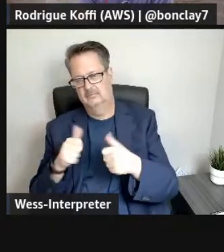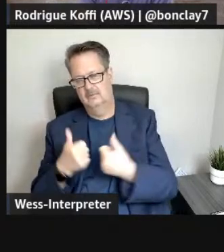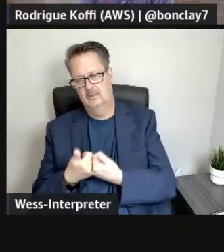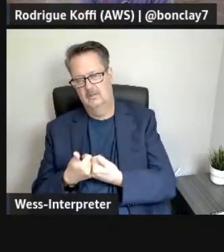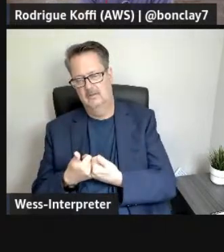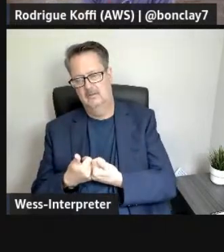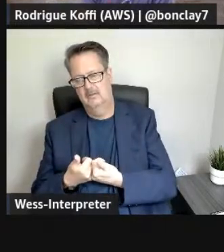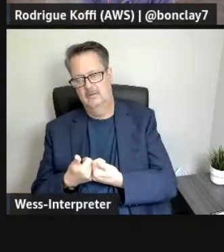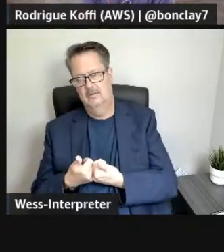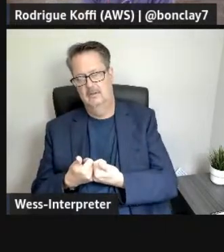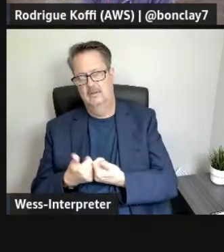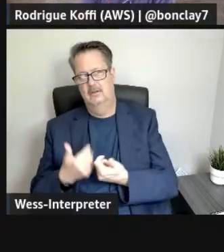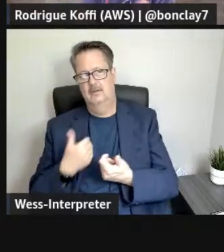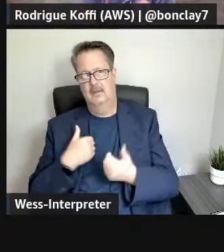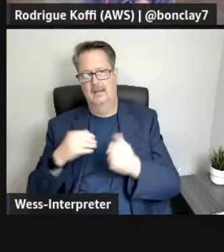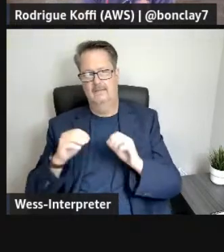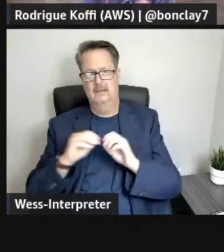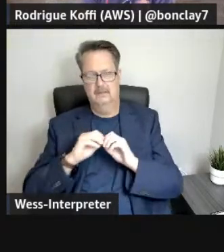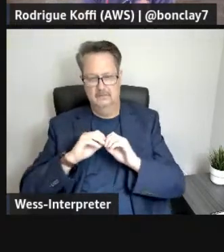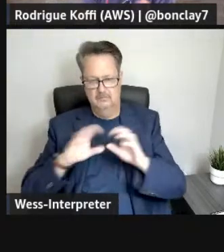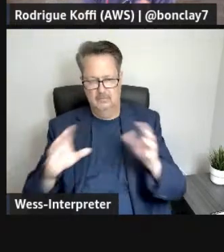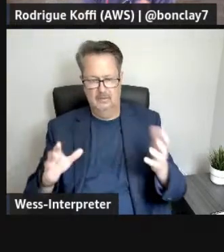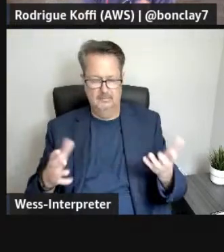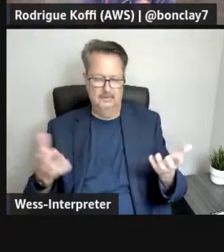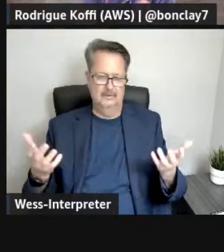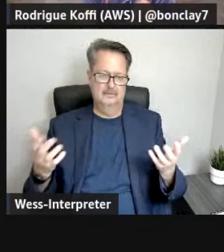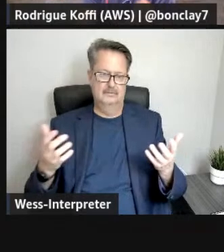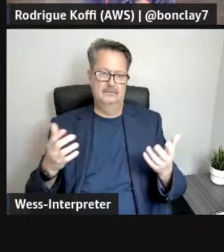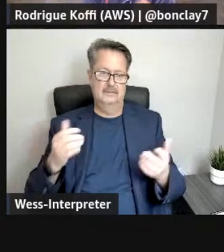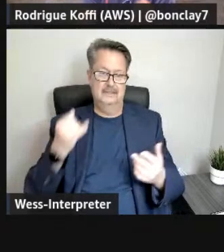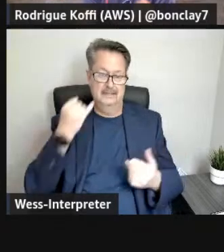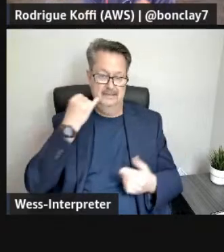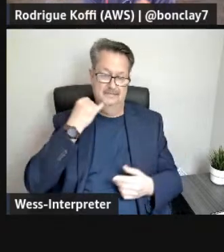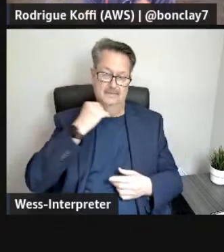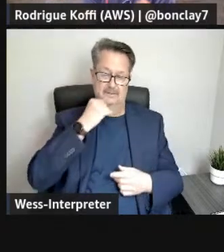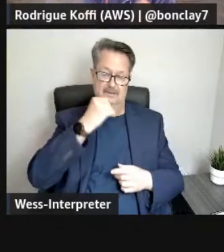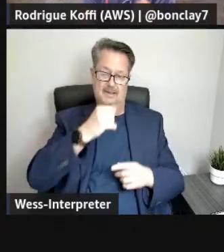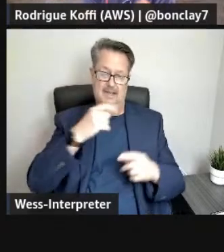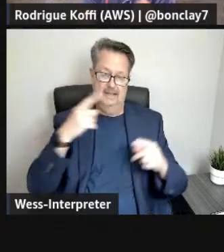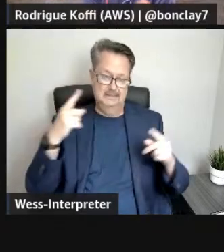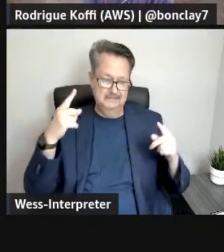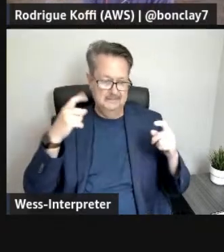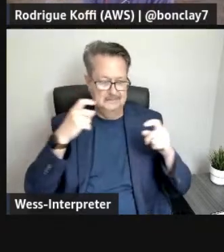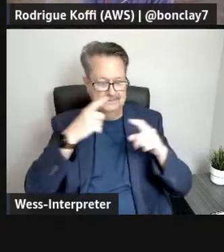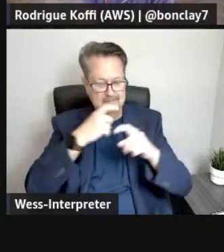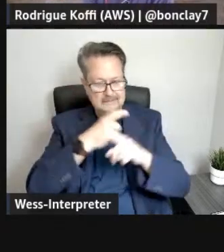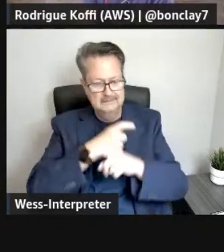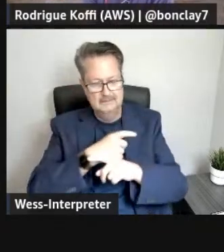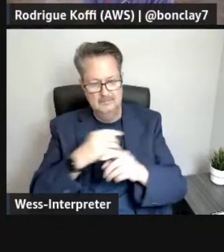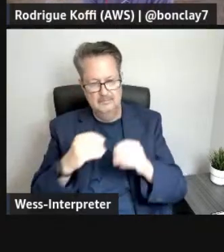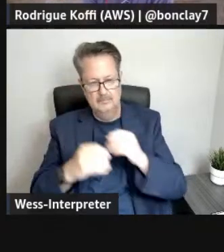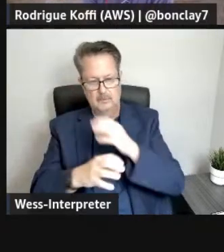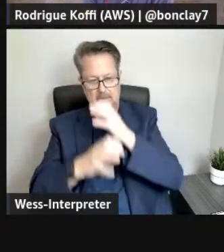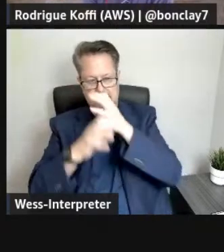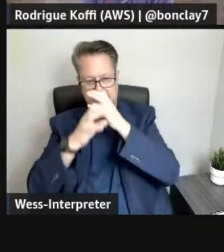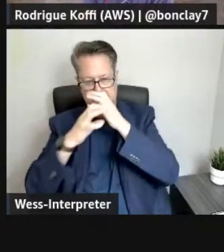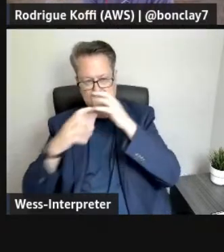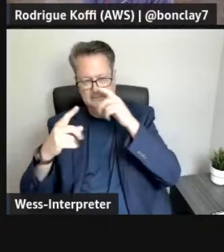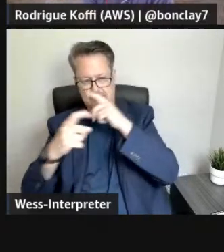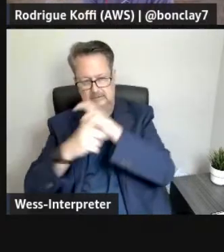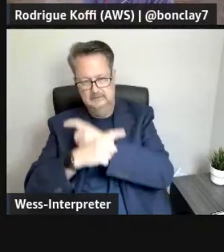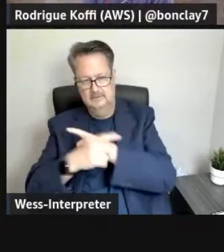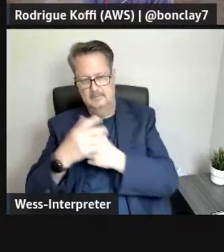a deployment, unless you're more sophisticated, if you do unless you're more sophisticated, you might end up